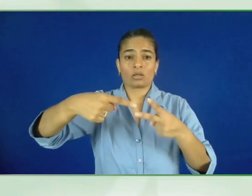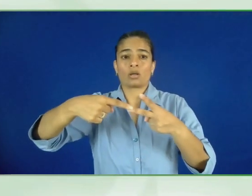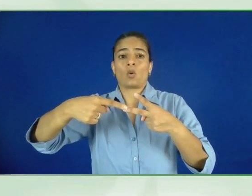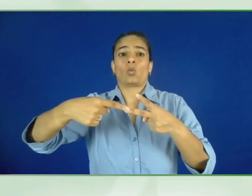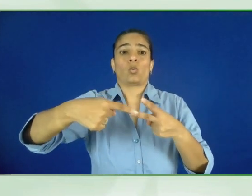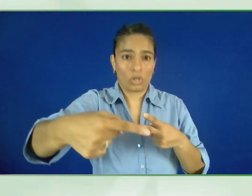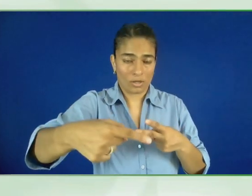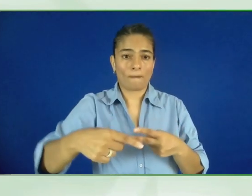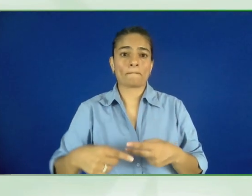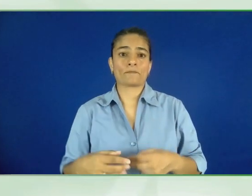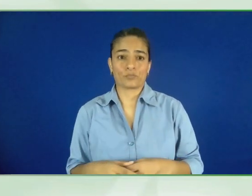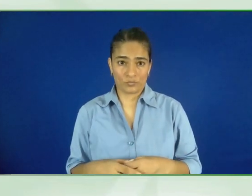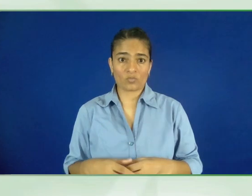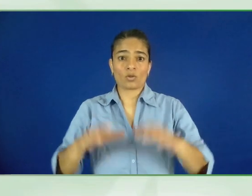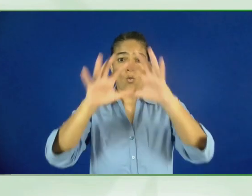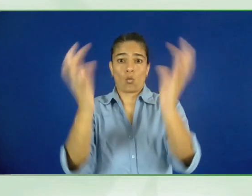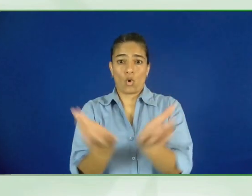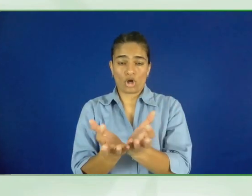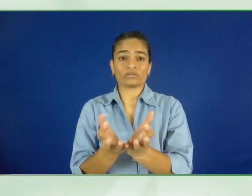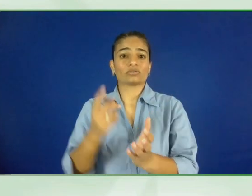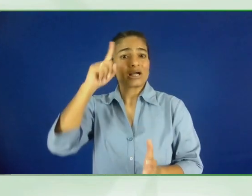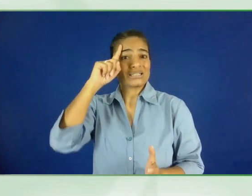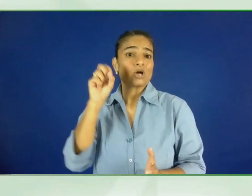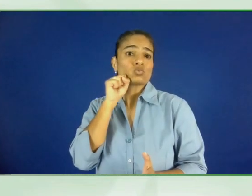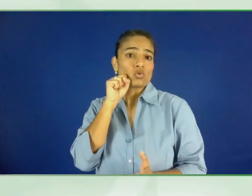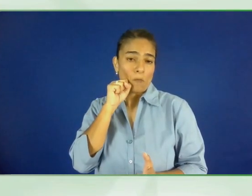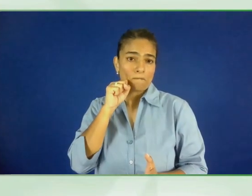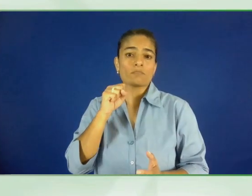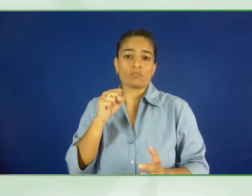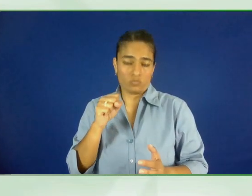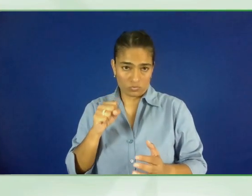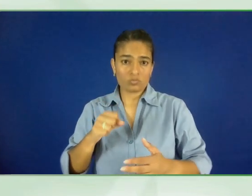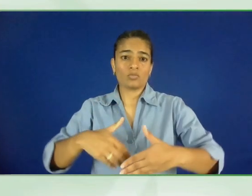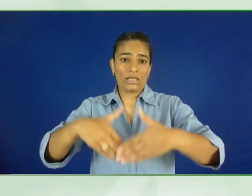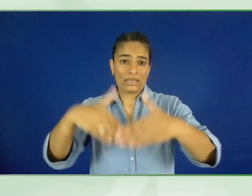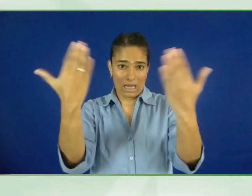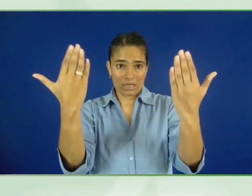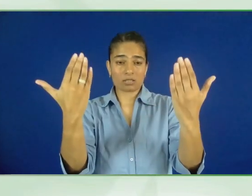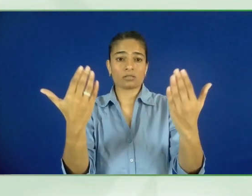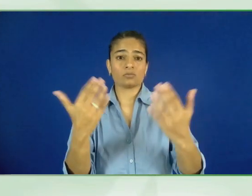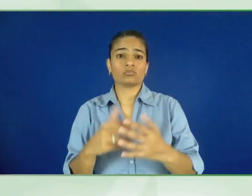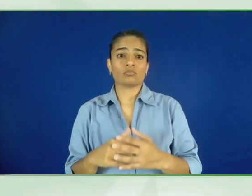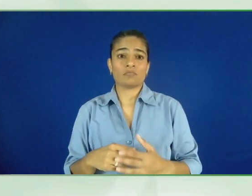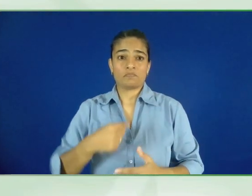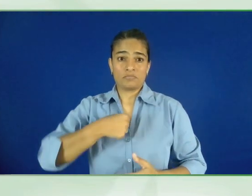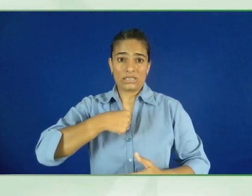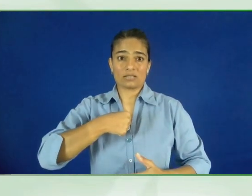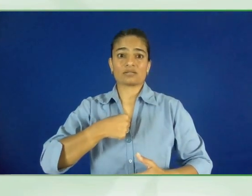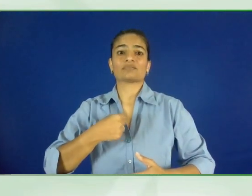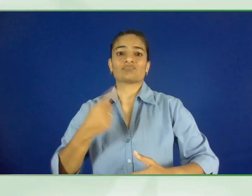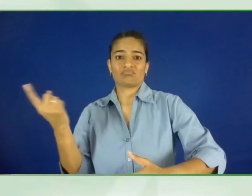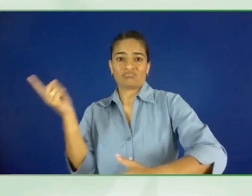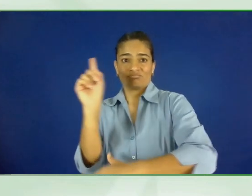Day. I'll be speaking at the UN headquarters